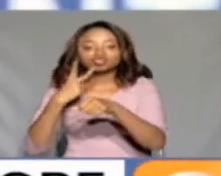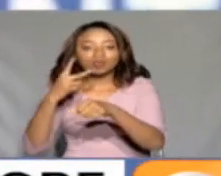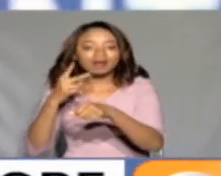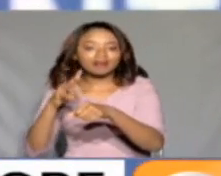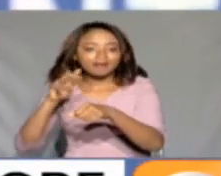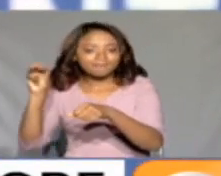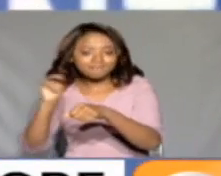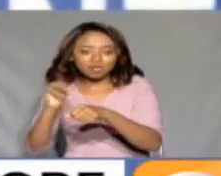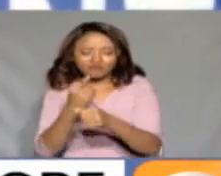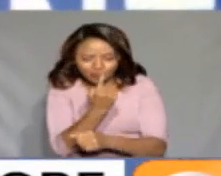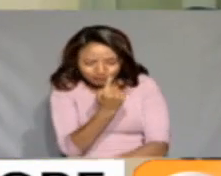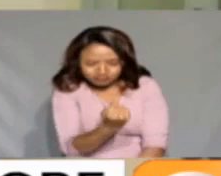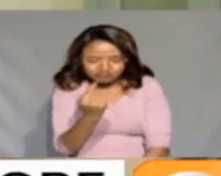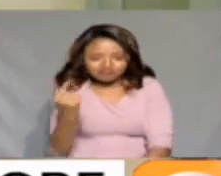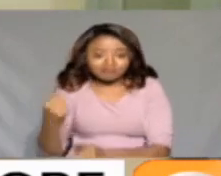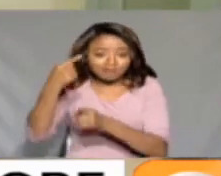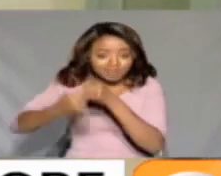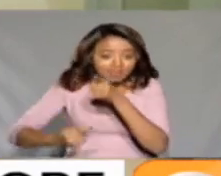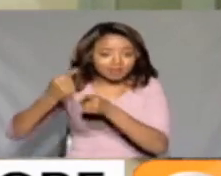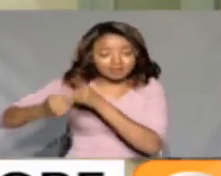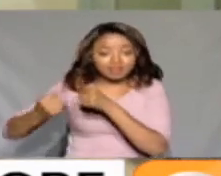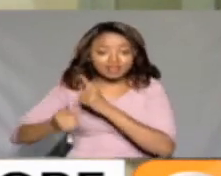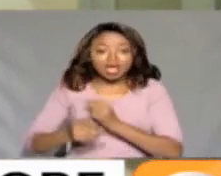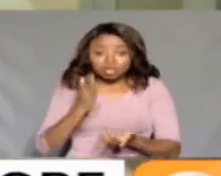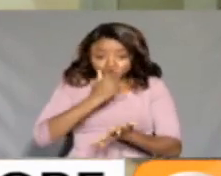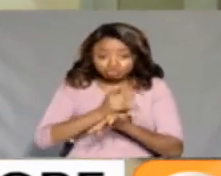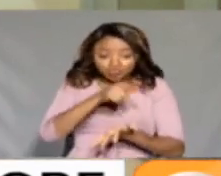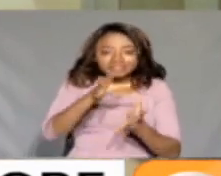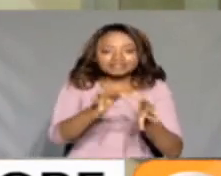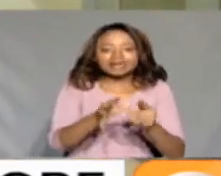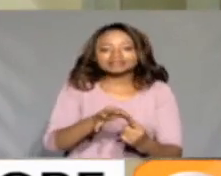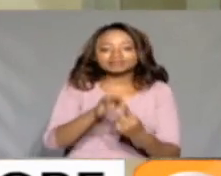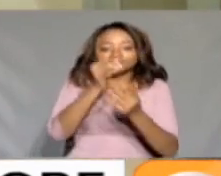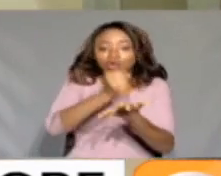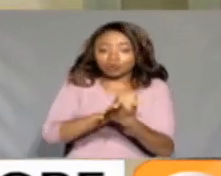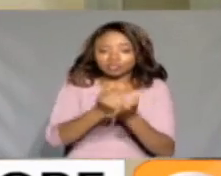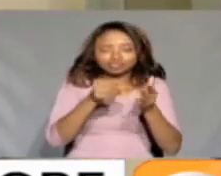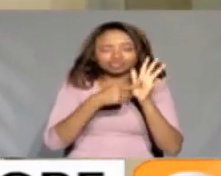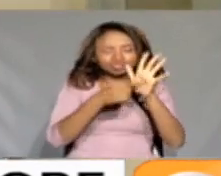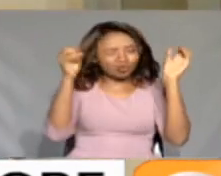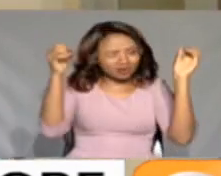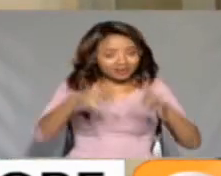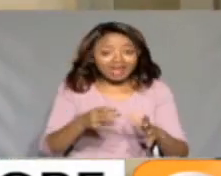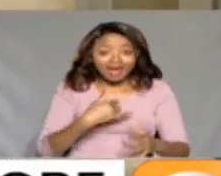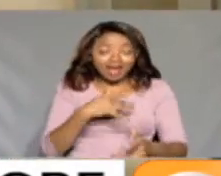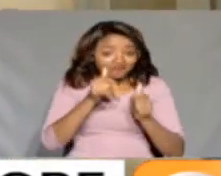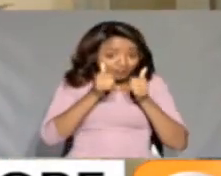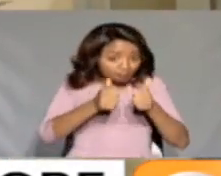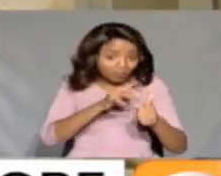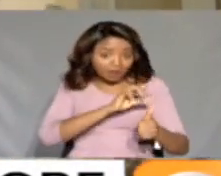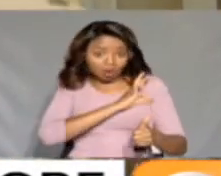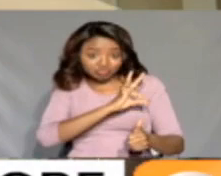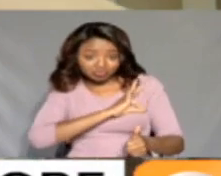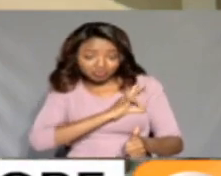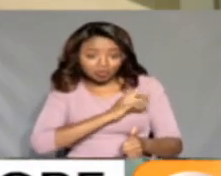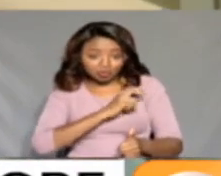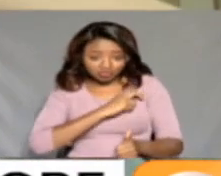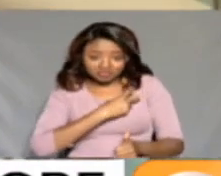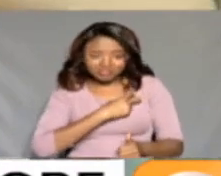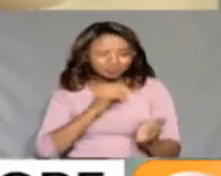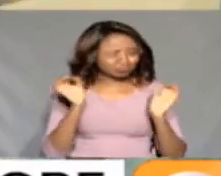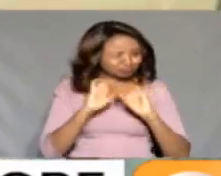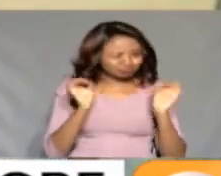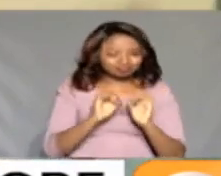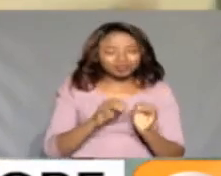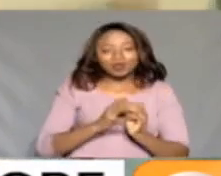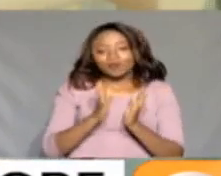shillings each for every year. A special audit conducted revealed that there was no proper consultation between the two levels of